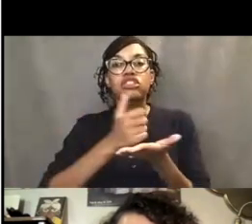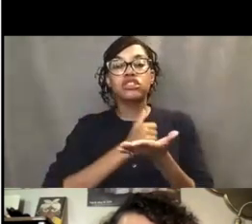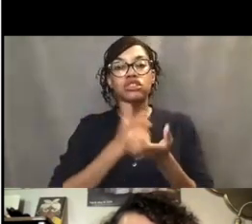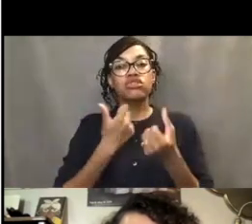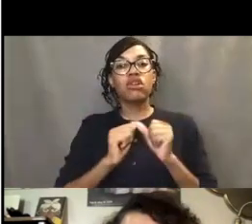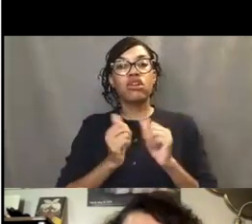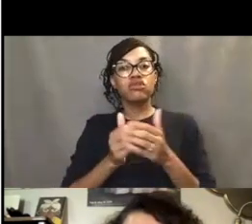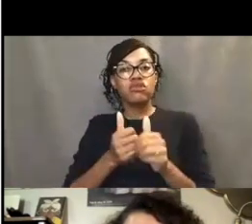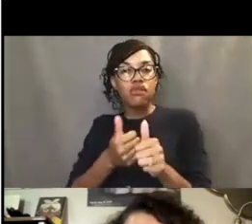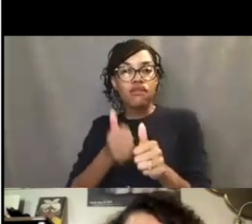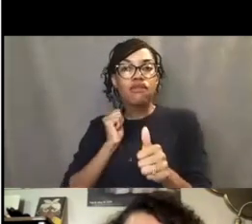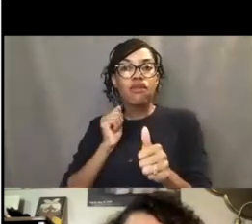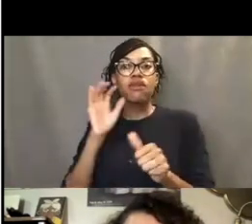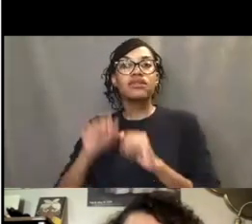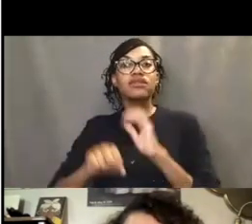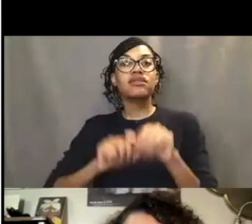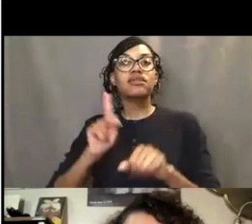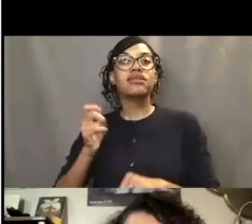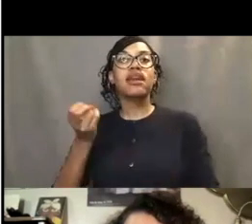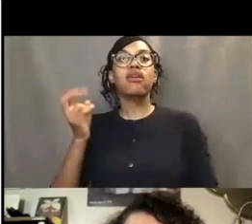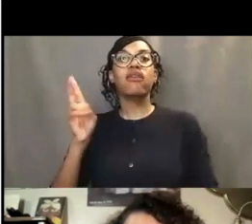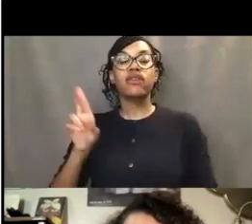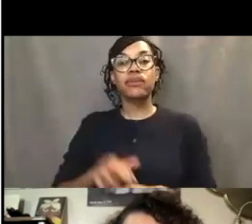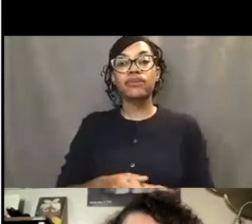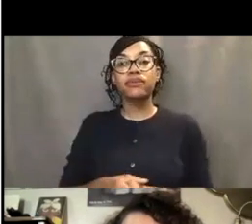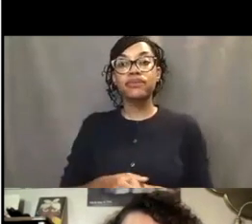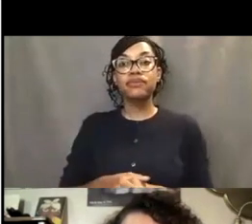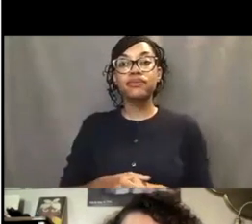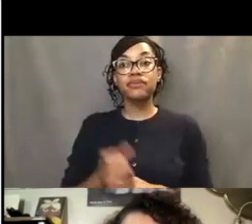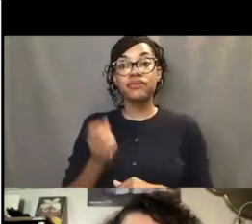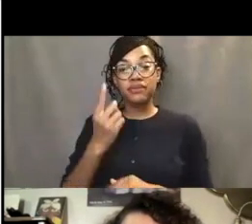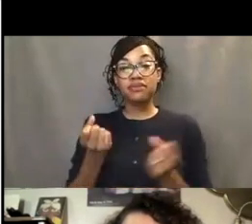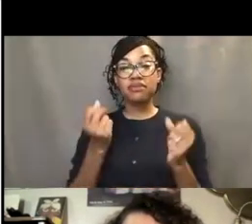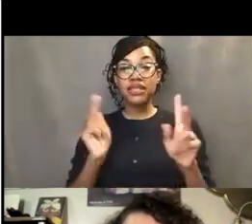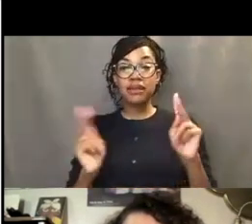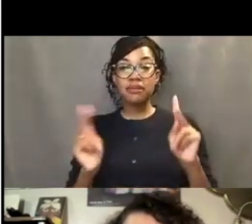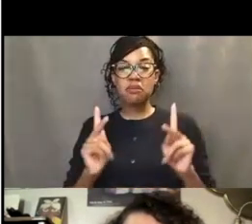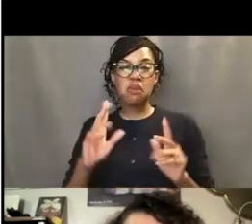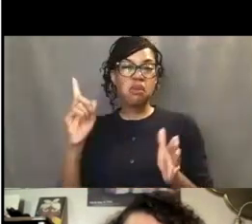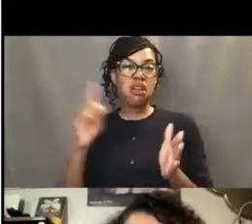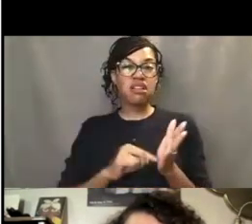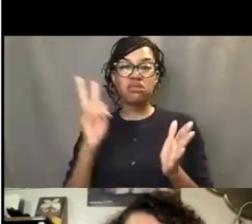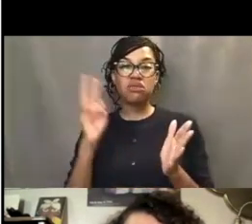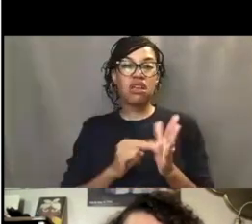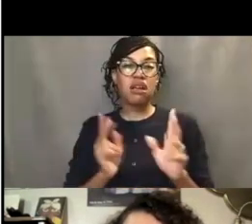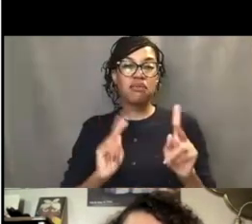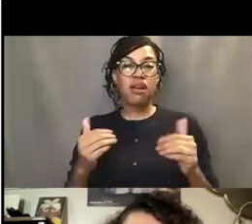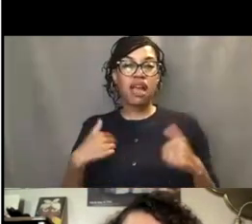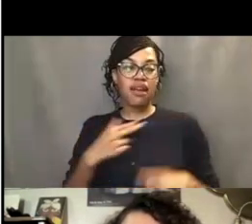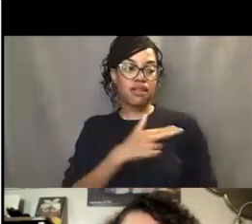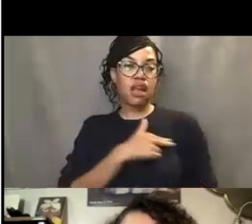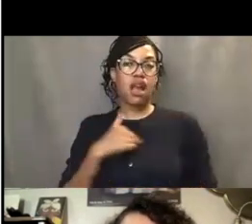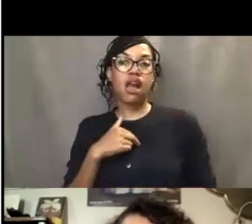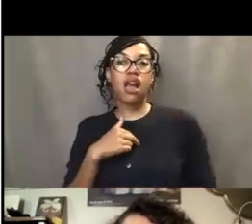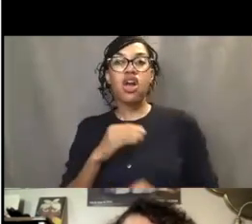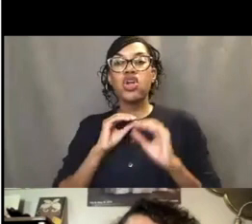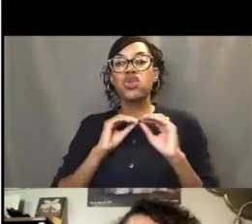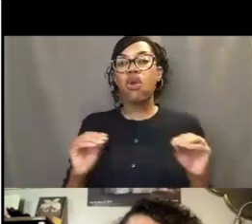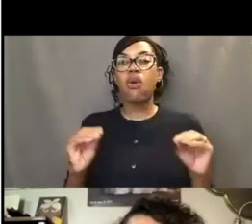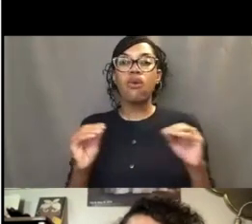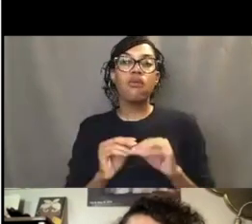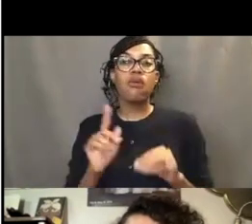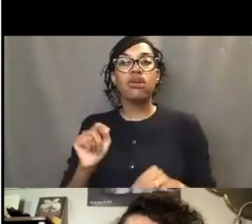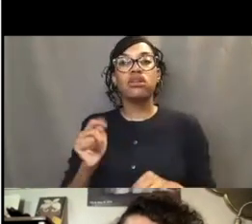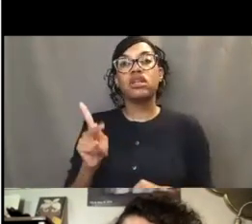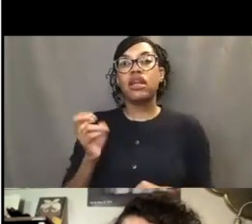and the number of no takeover buttons being worn was in the thousands. This was only made possible by the partnerships that